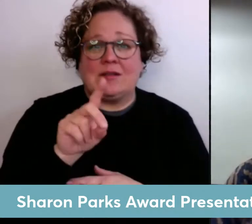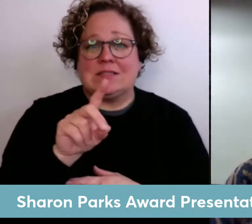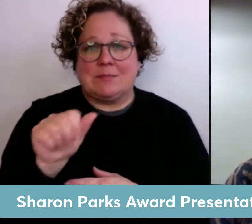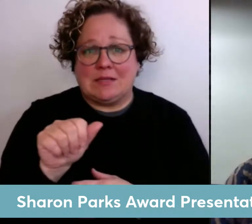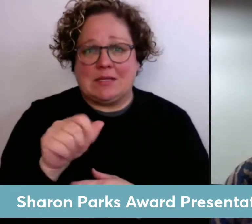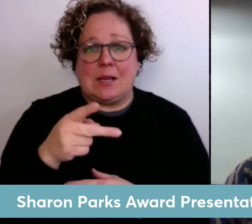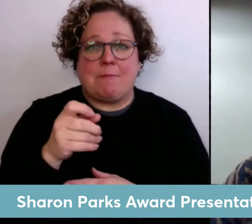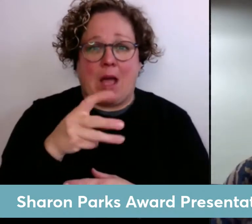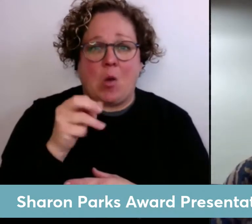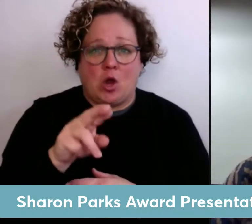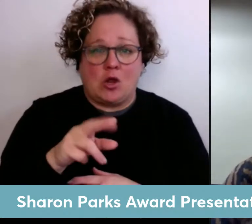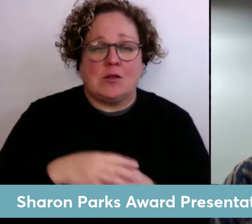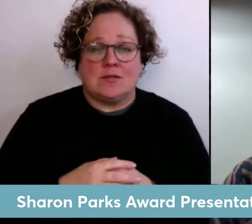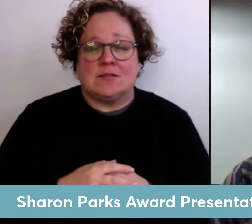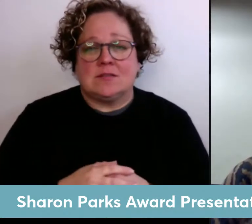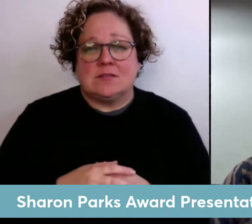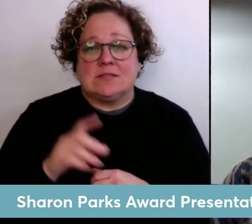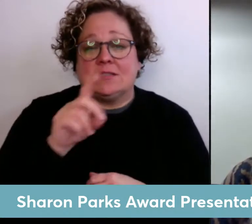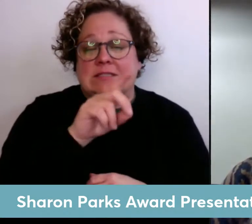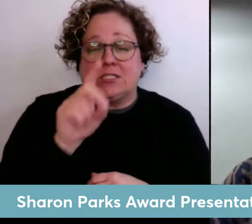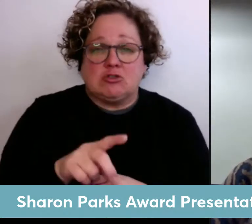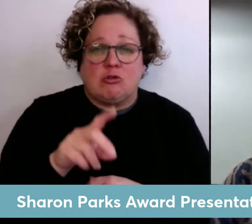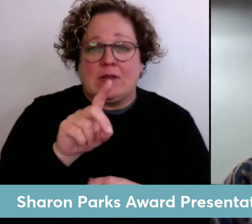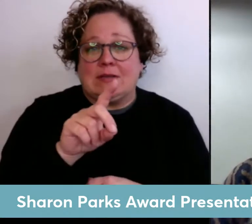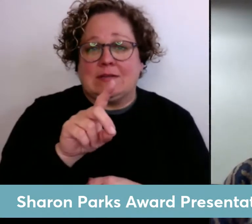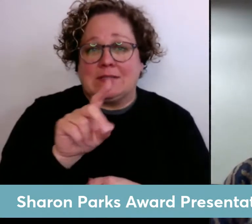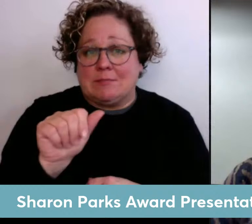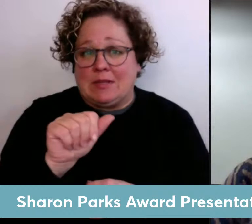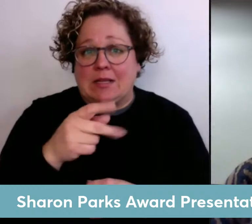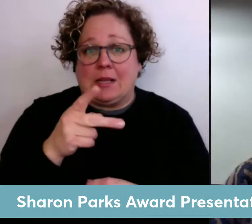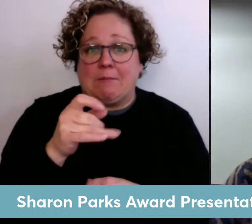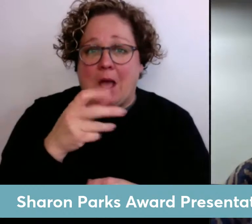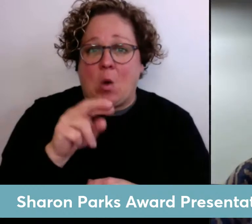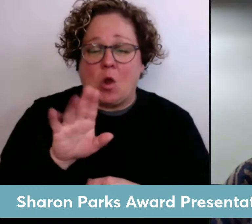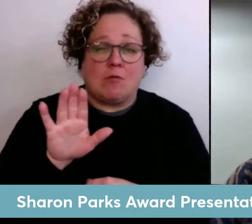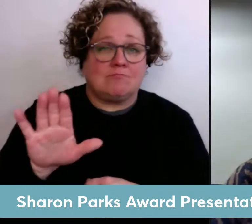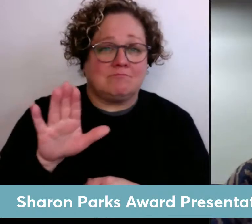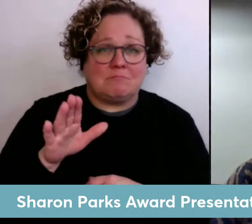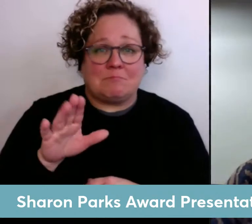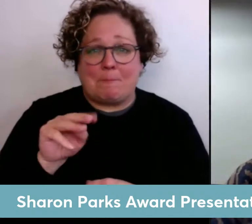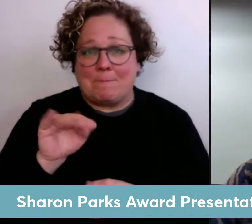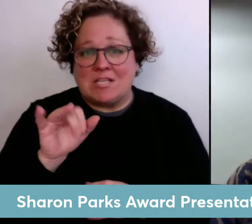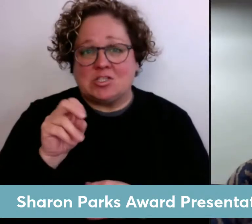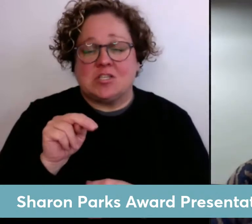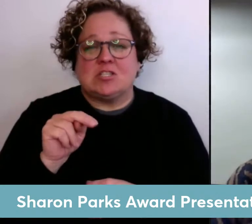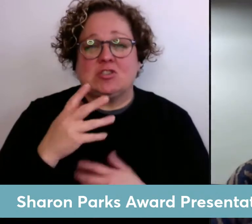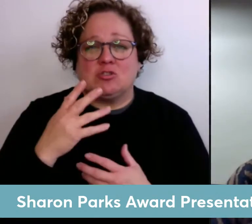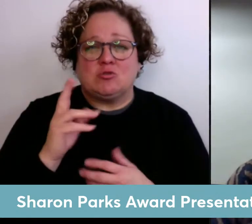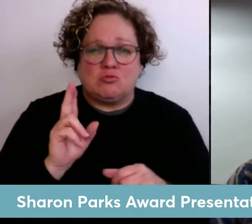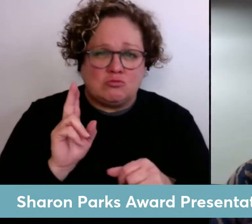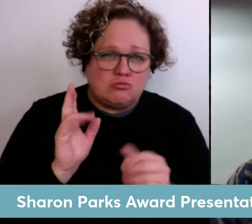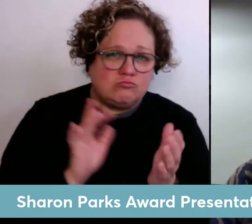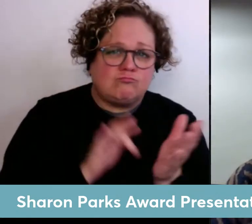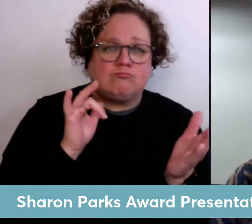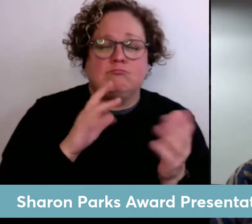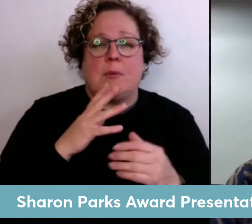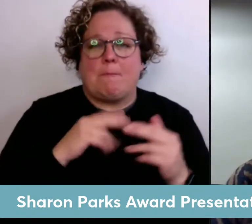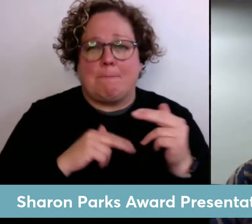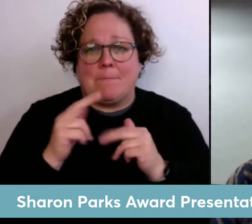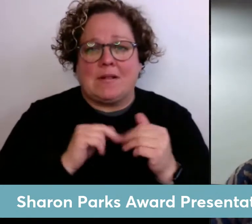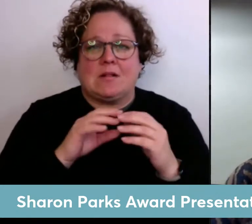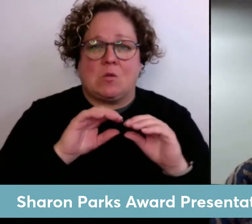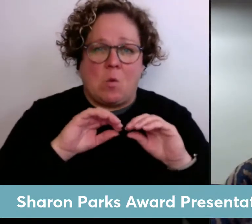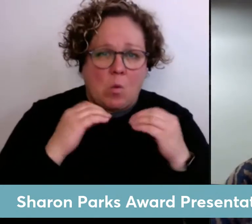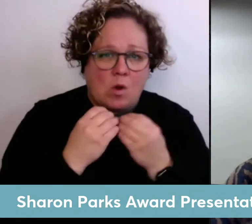Power. Detroit Disability Power's mission is to leverage and build the organizing and political